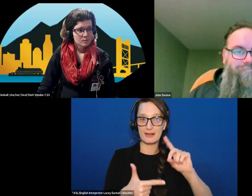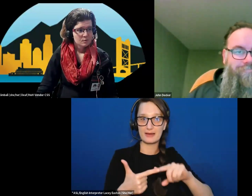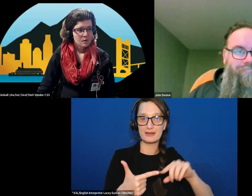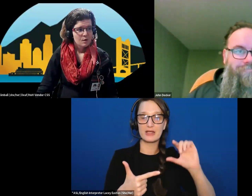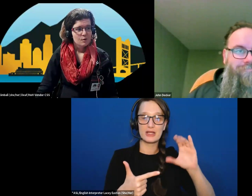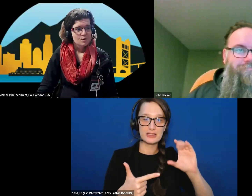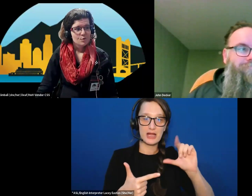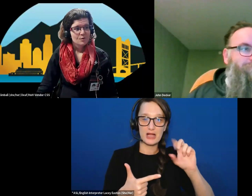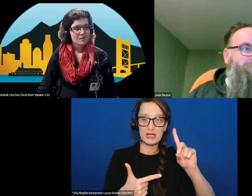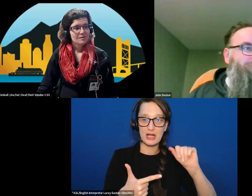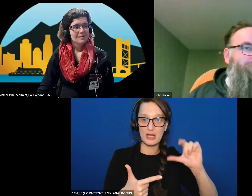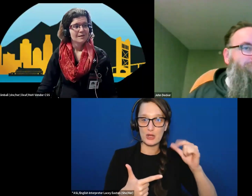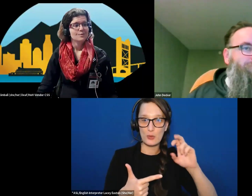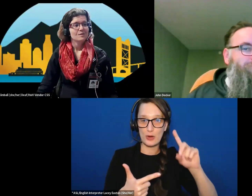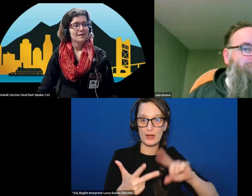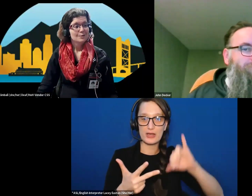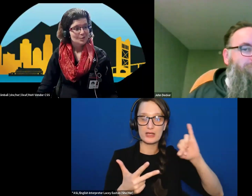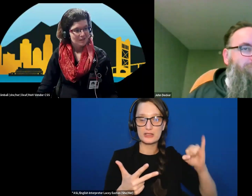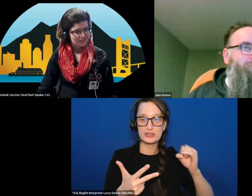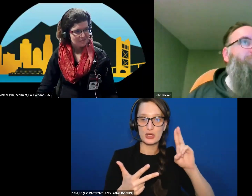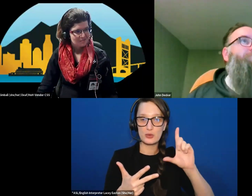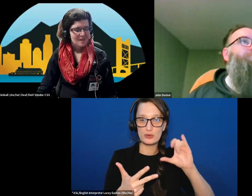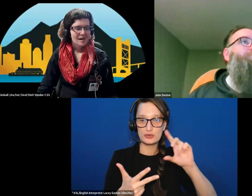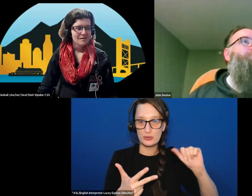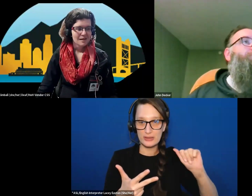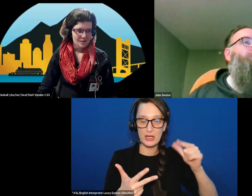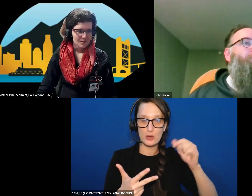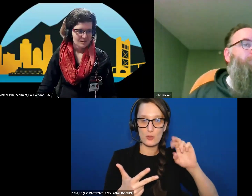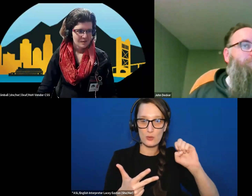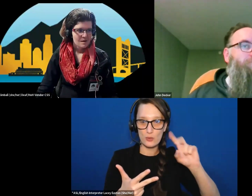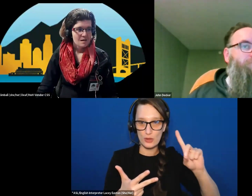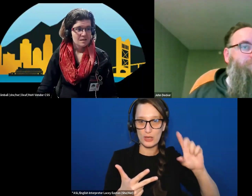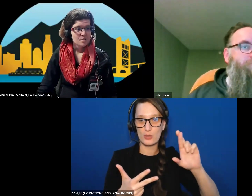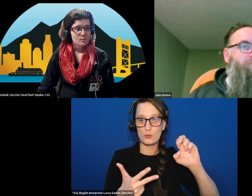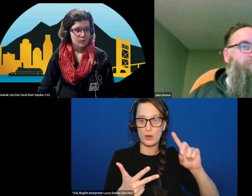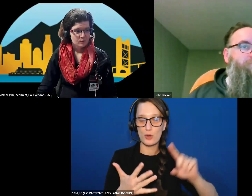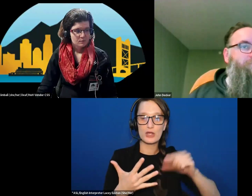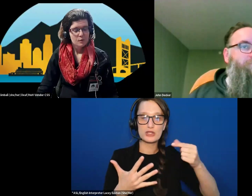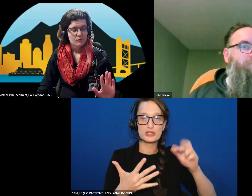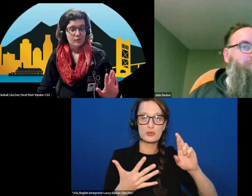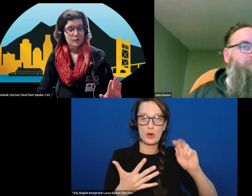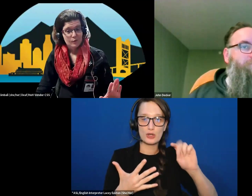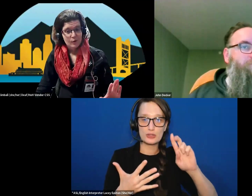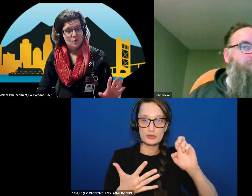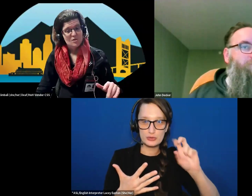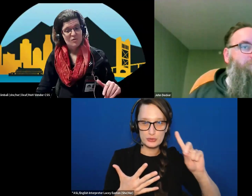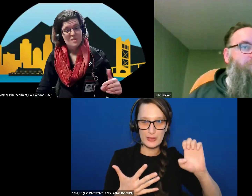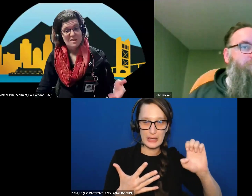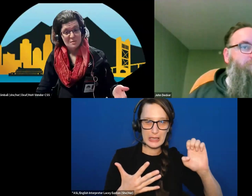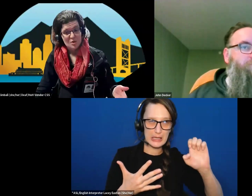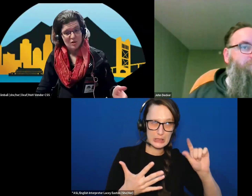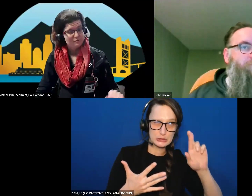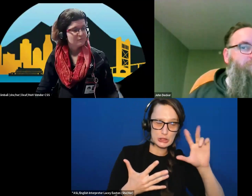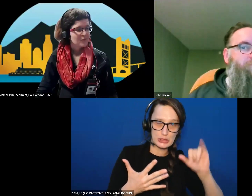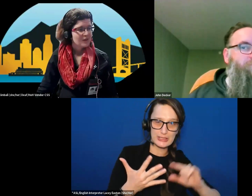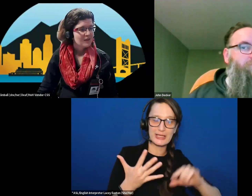Gordon-Lowe, Gertrude Elderly, Helen Keller, Linda Bowe, who, if you don't know her, she's from